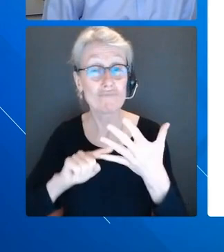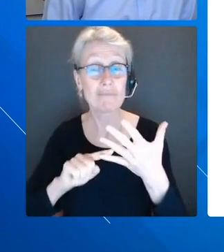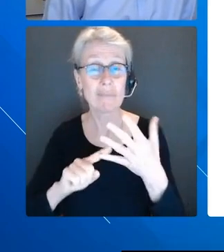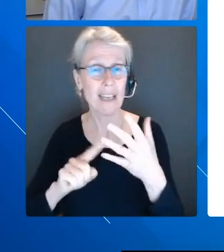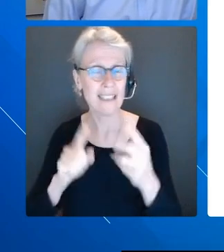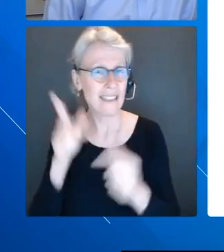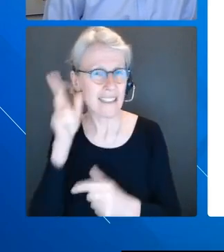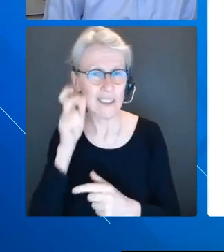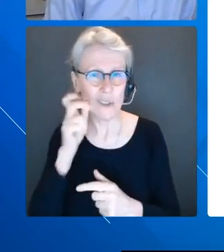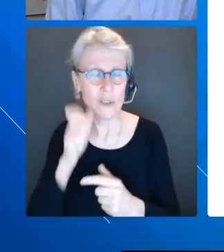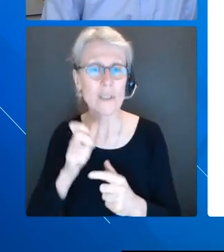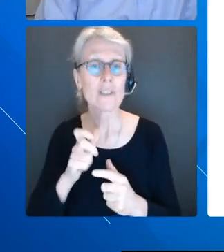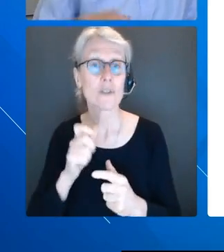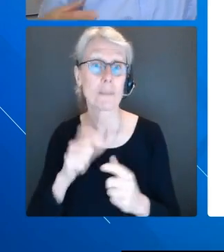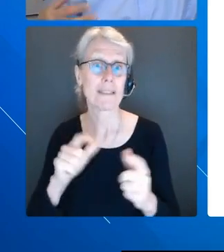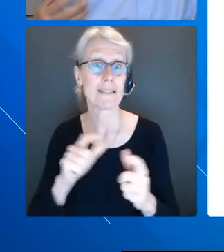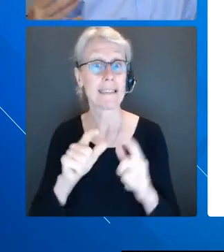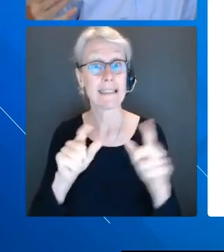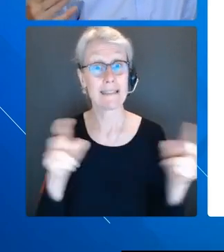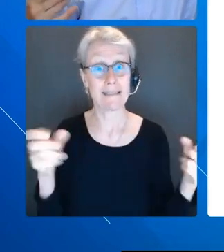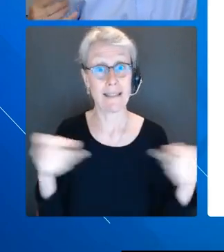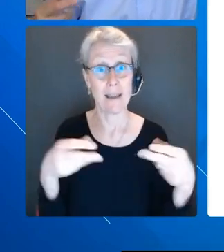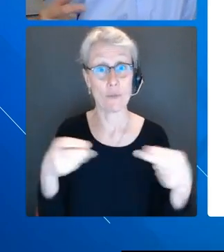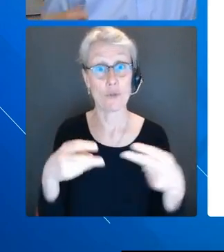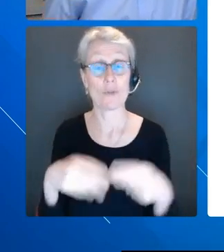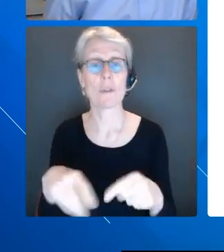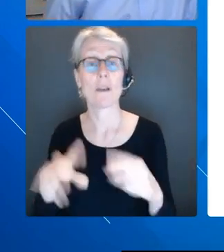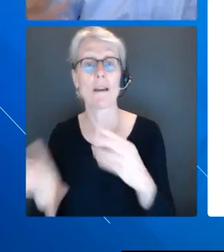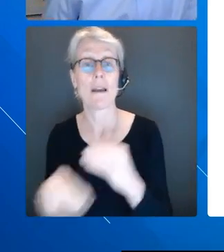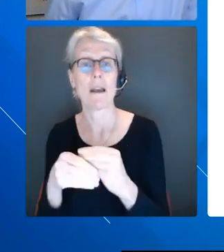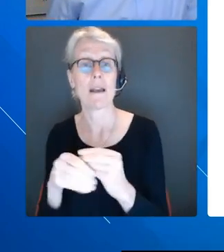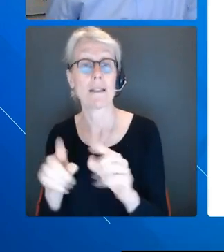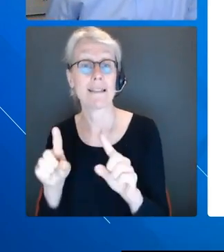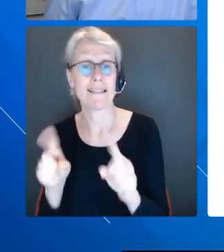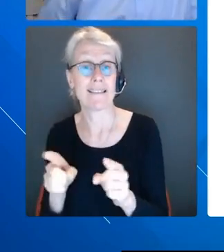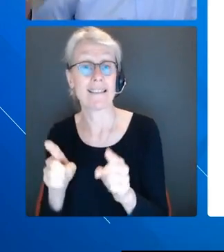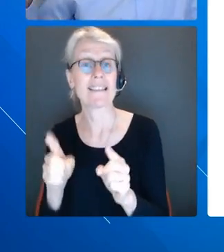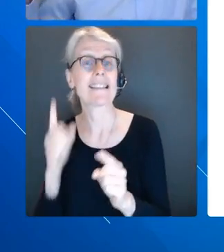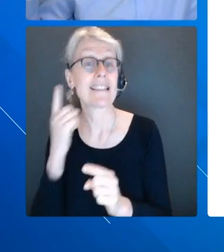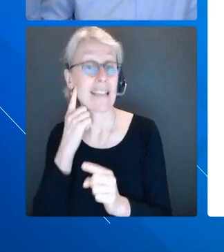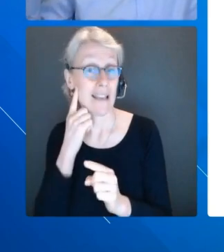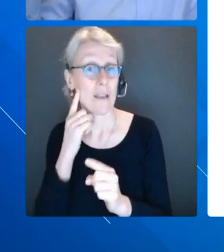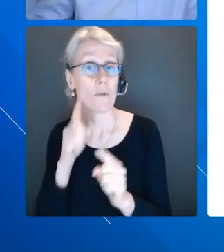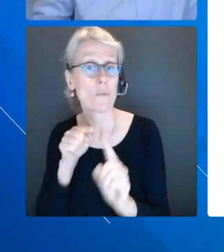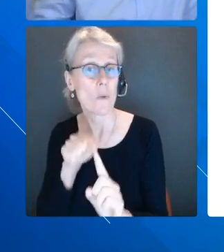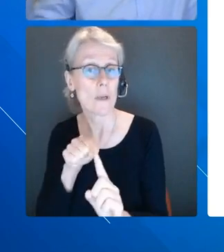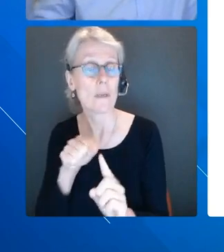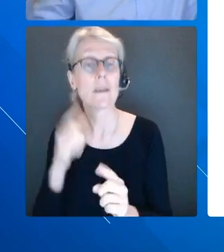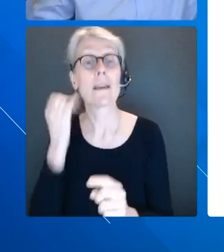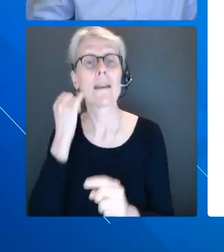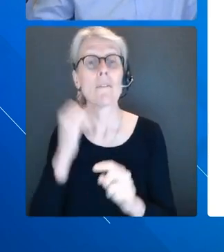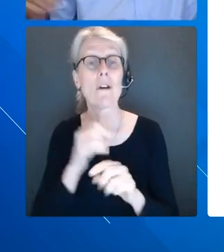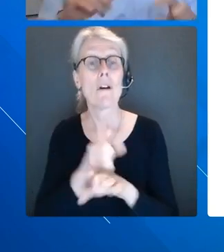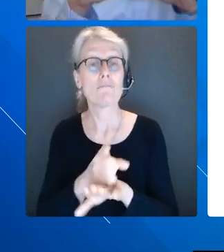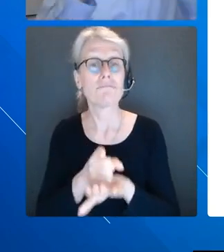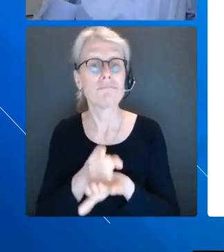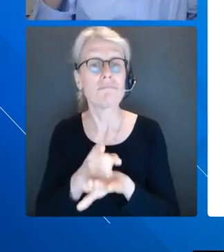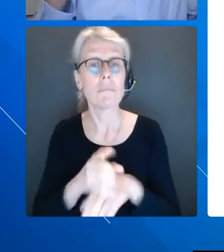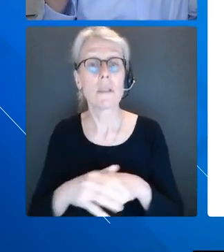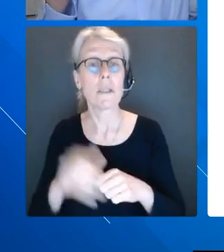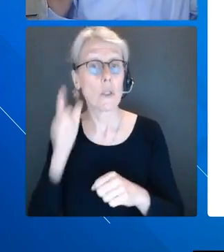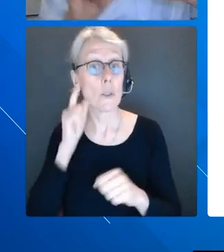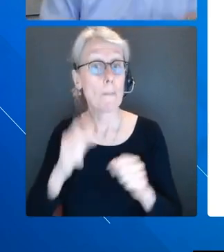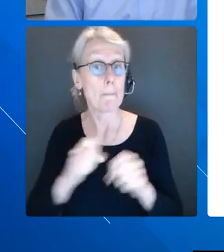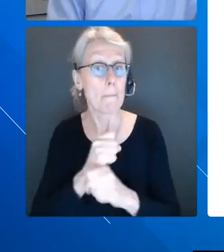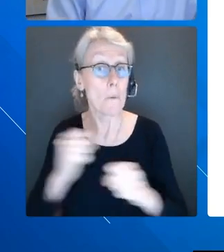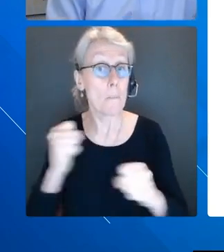and captions. The one about this is there's a documentary on tanks, right? If a tank goes boom, I should see